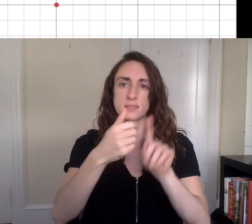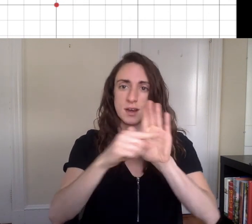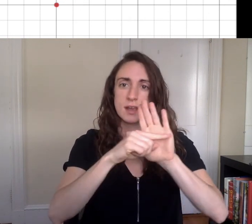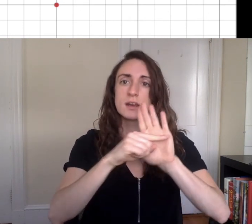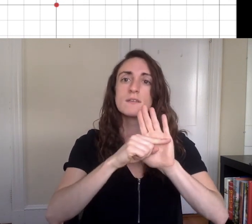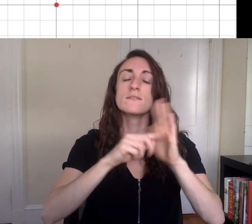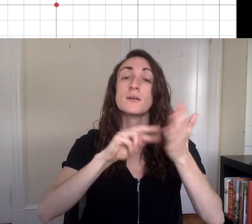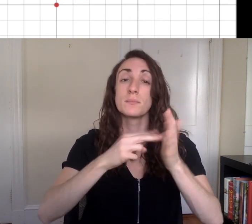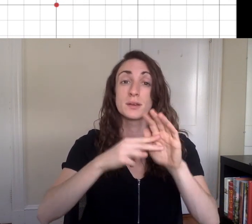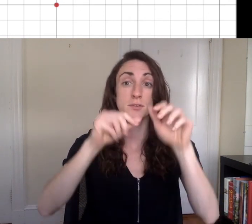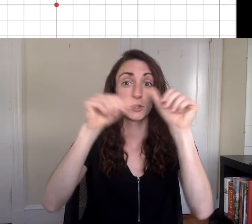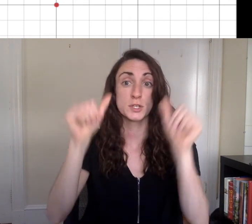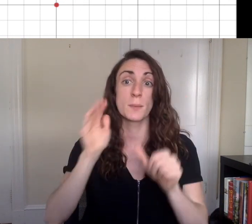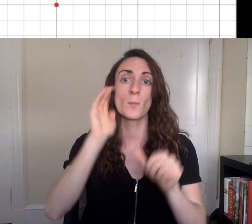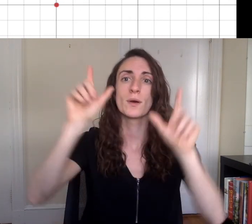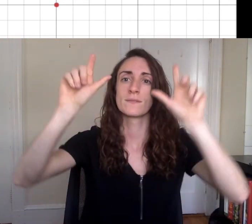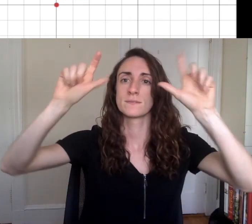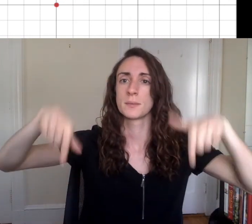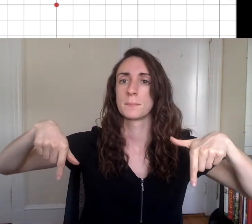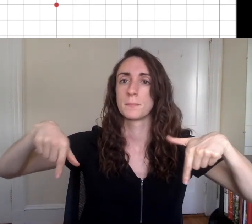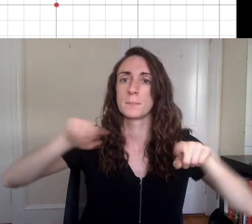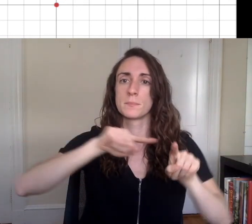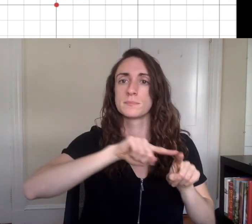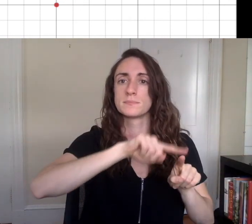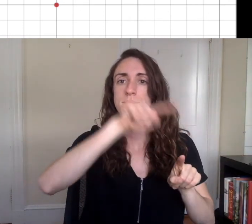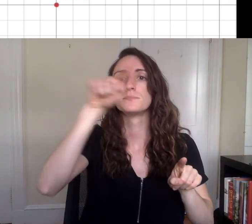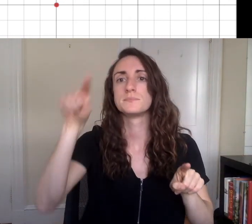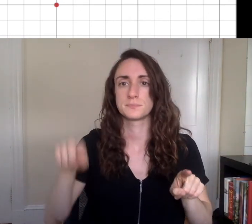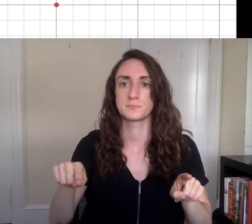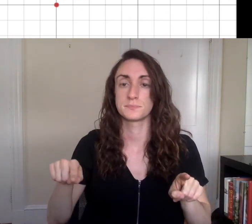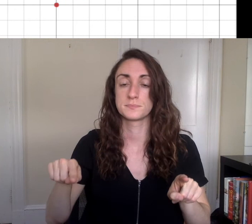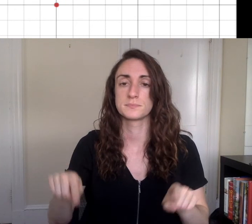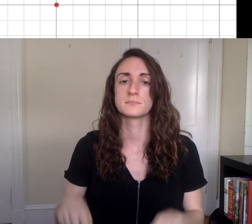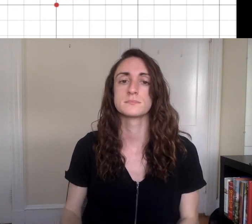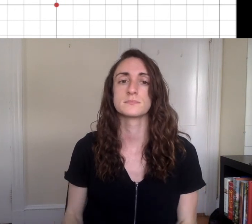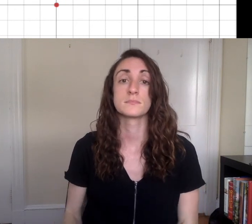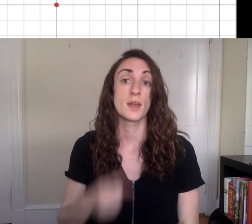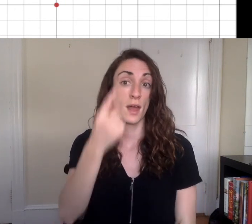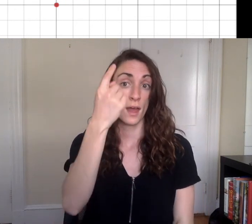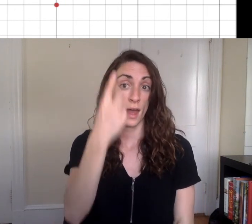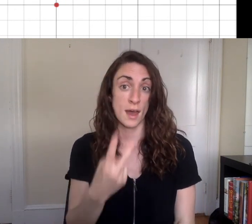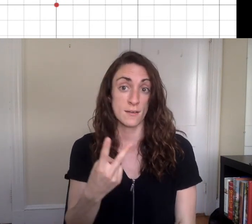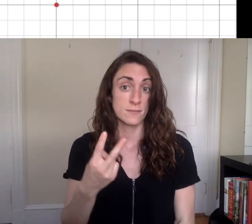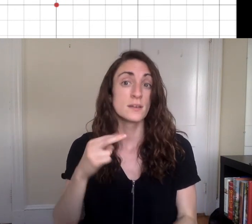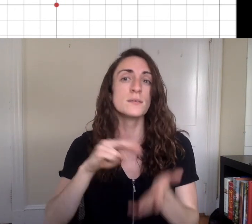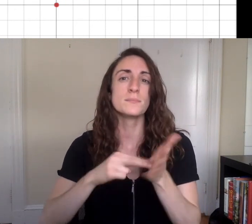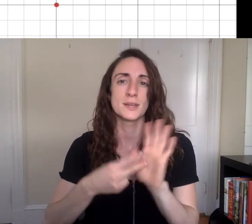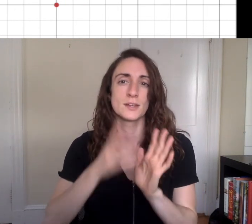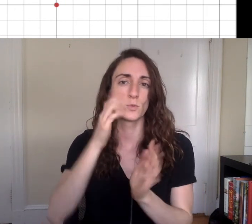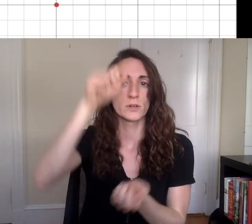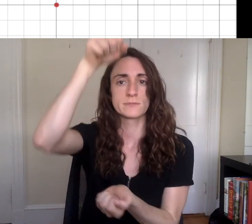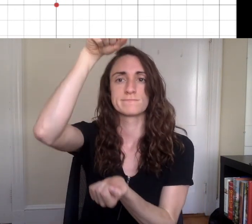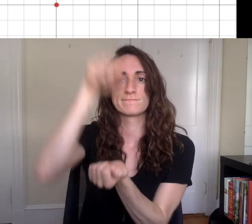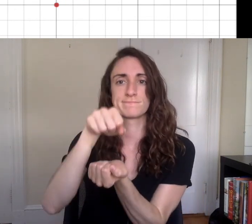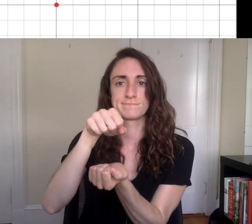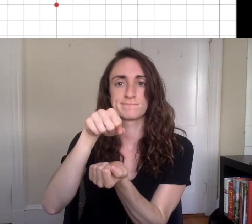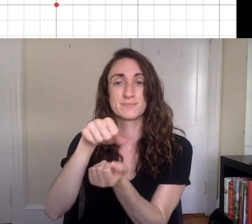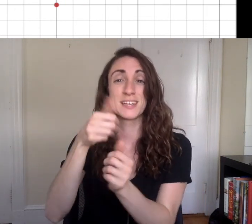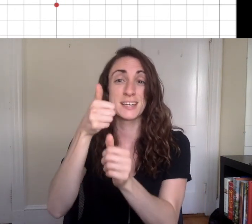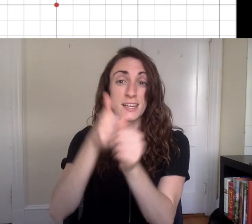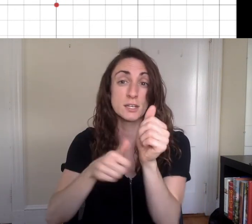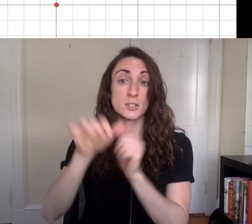And now a is negative 1/2. So that negative means that the graph will flip and go from a U shape to a downwards facing